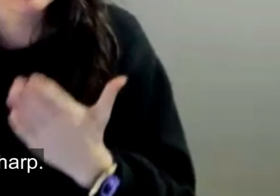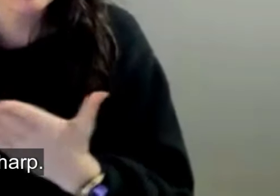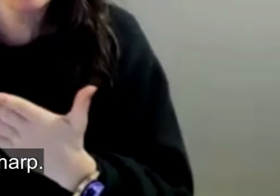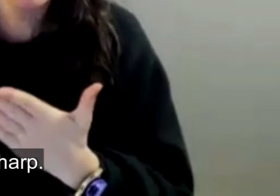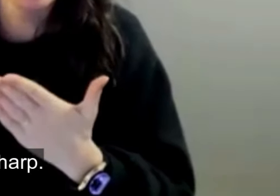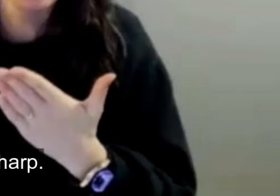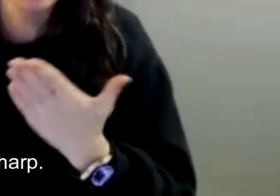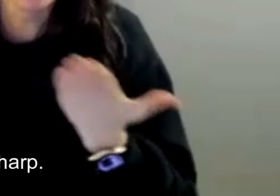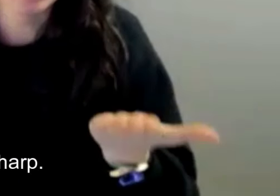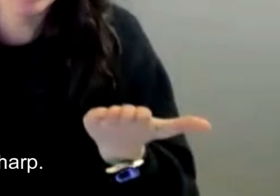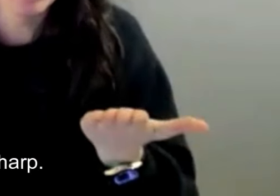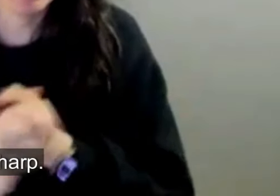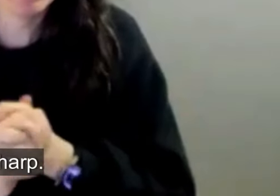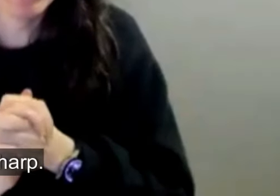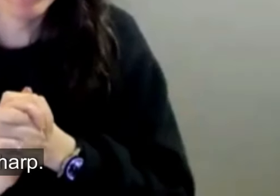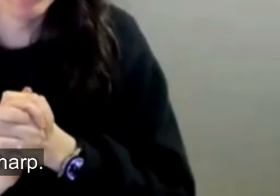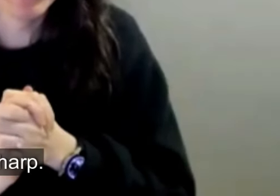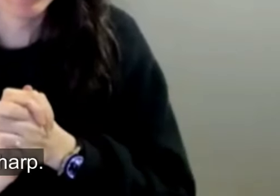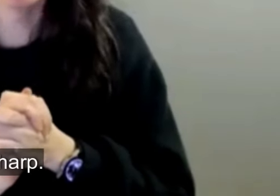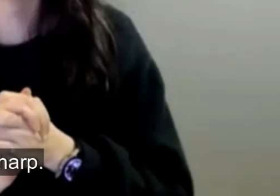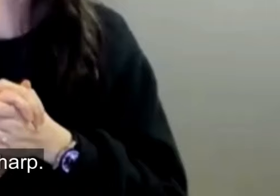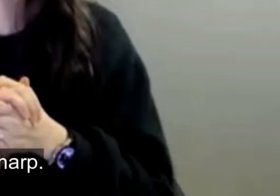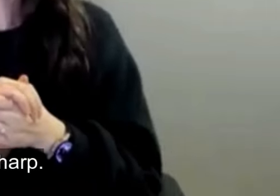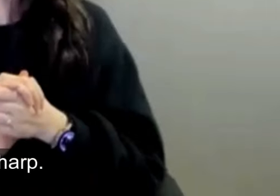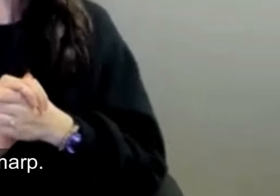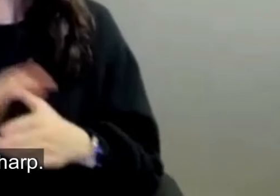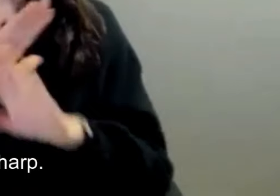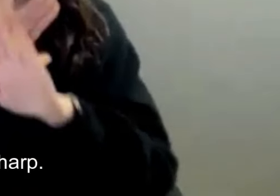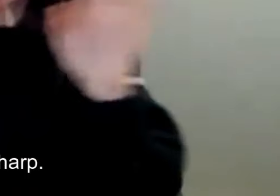Okay, we're at 8 o'clock sharp.